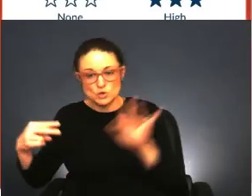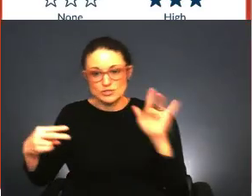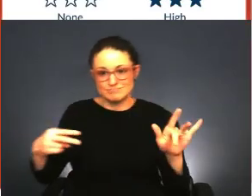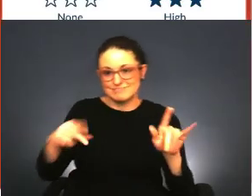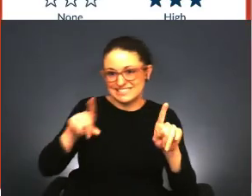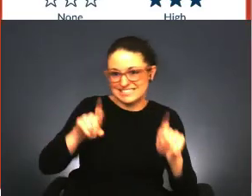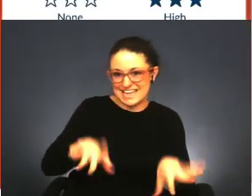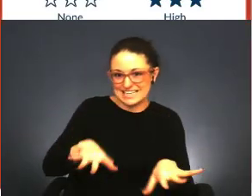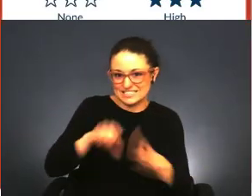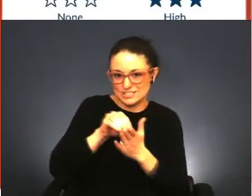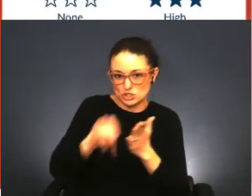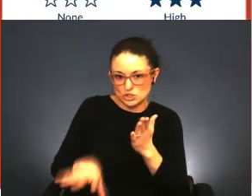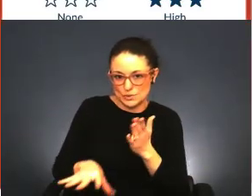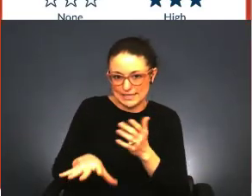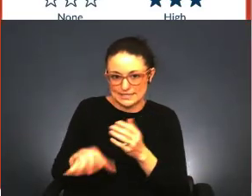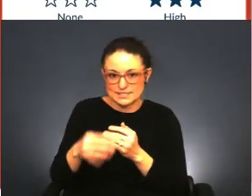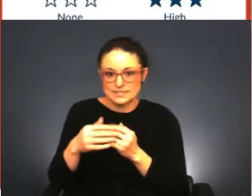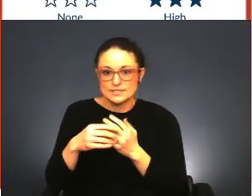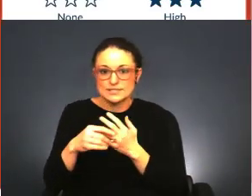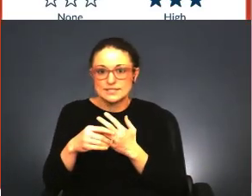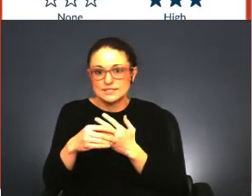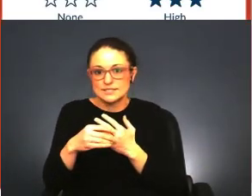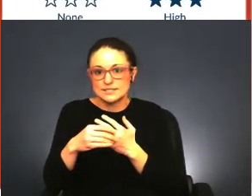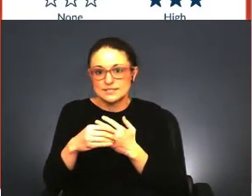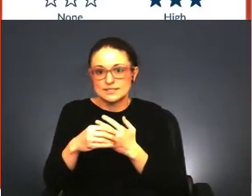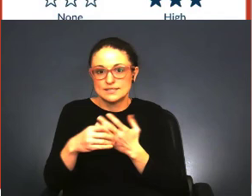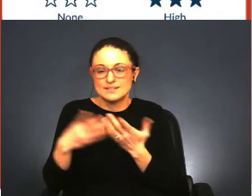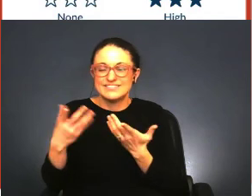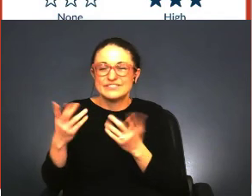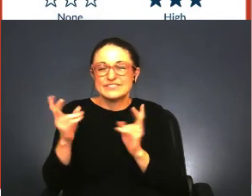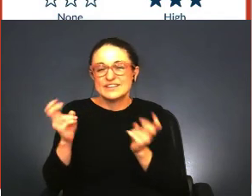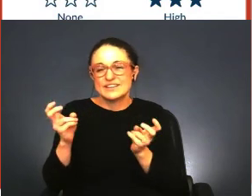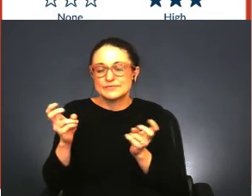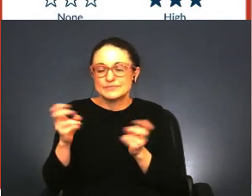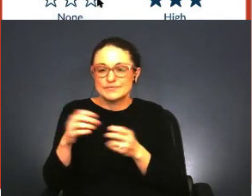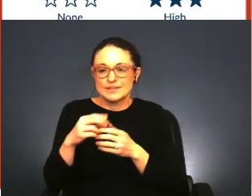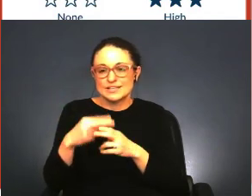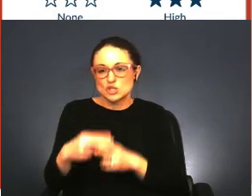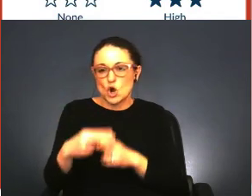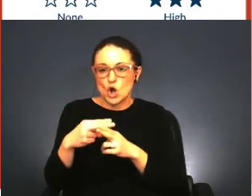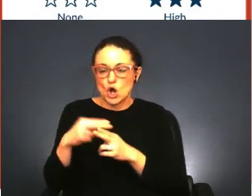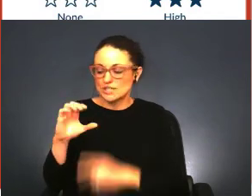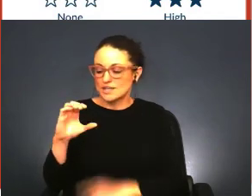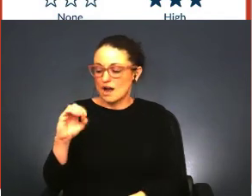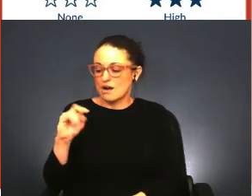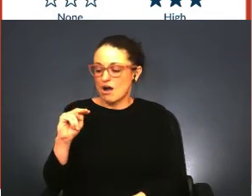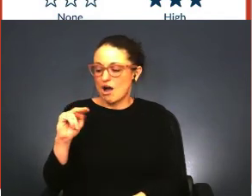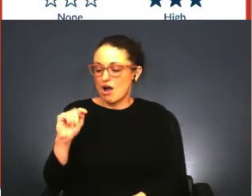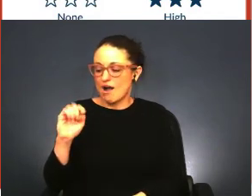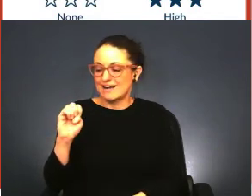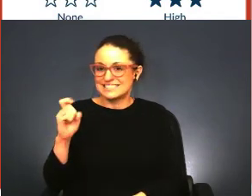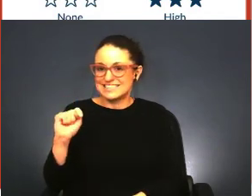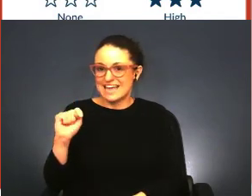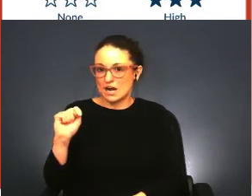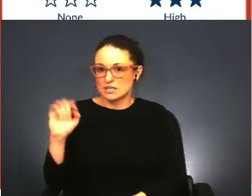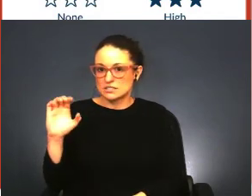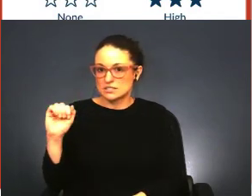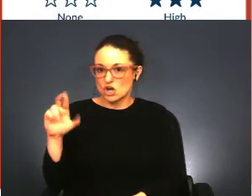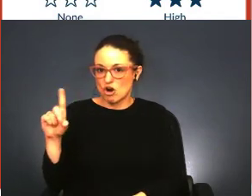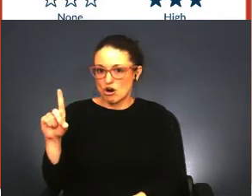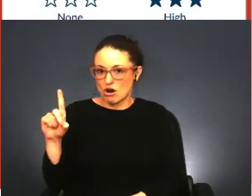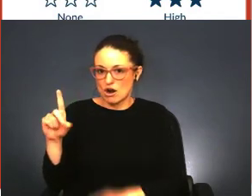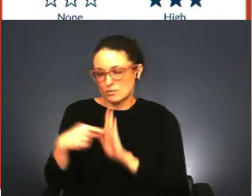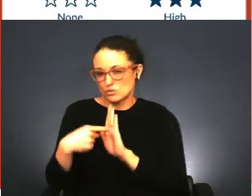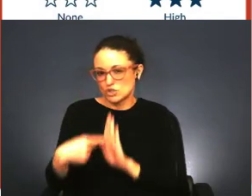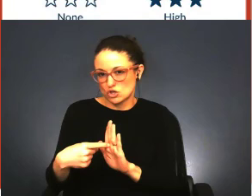Okay, this shows you, this is called a context card that flies out, and it'll show you how your students are doing as you go. This is the